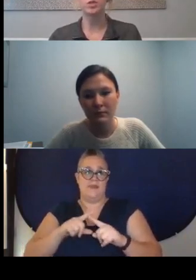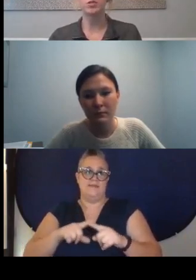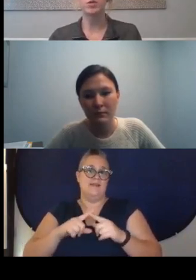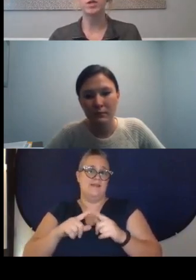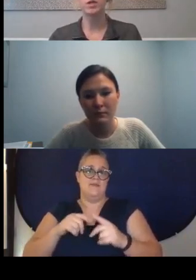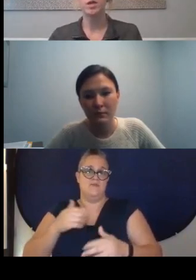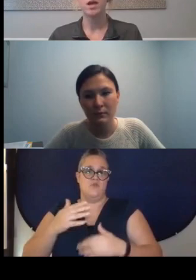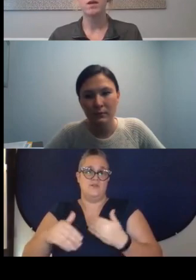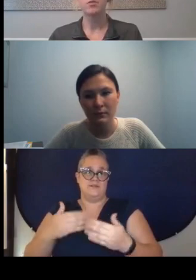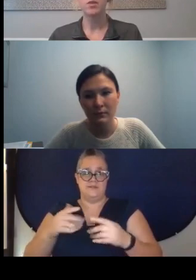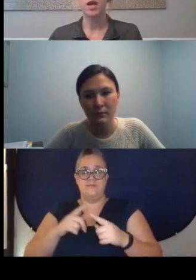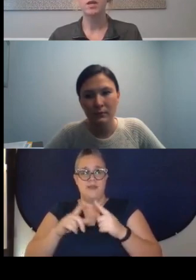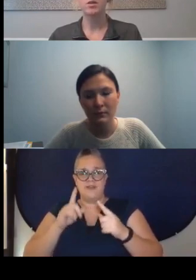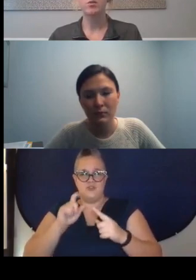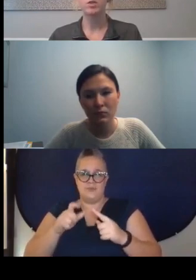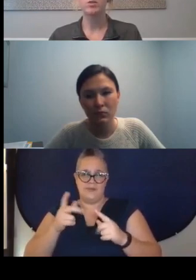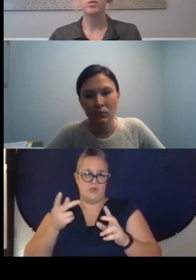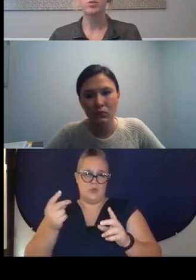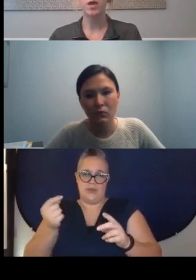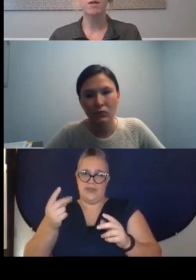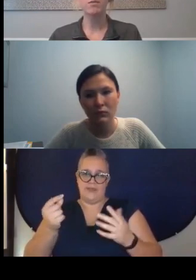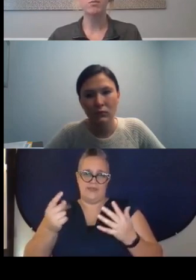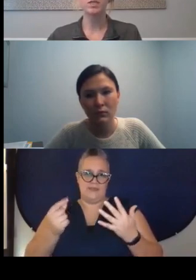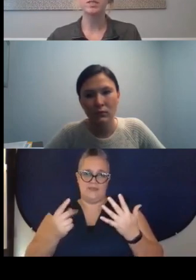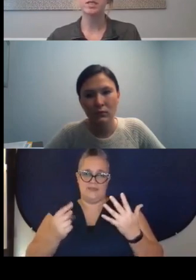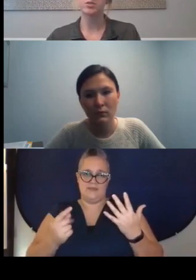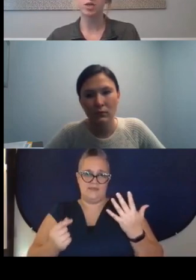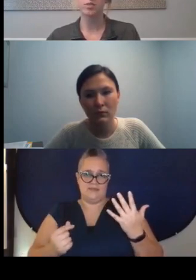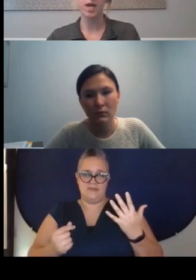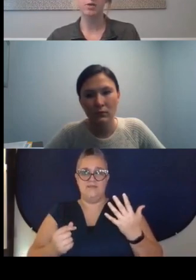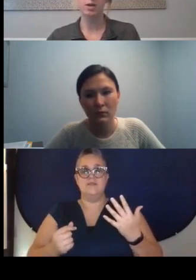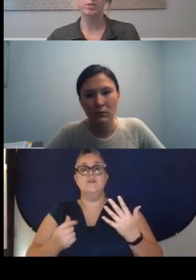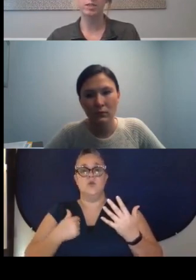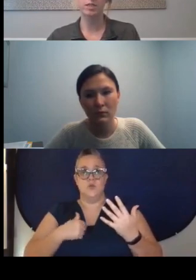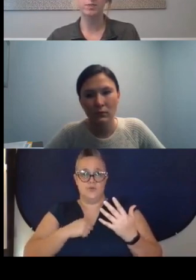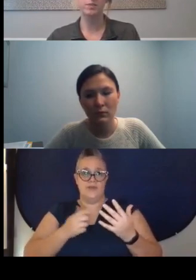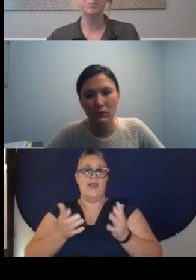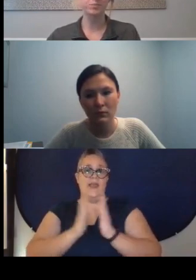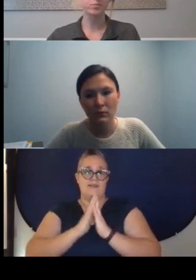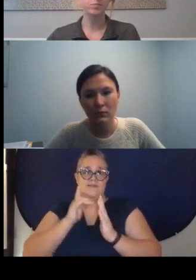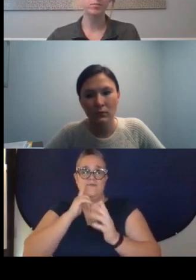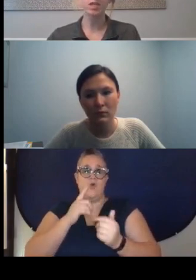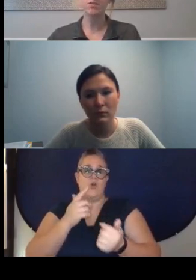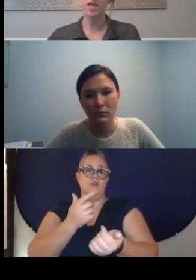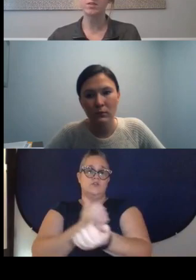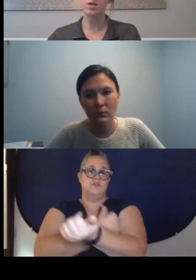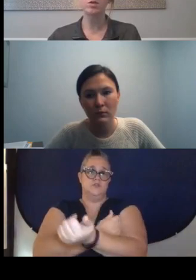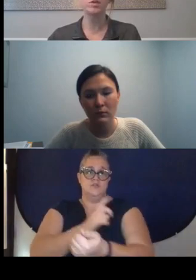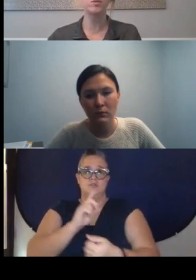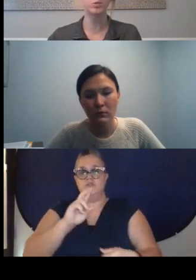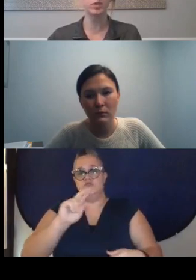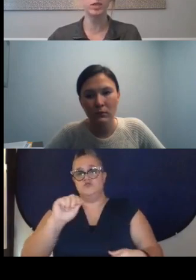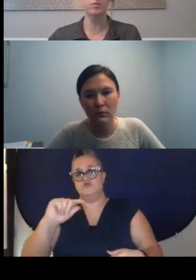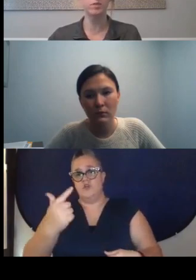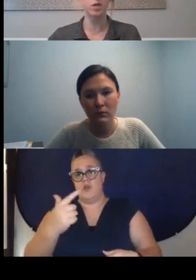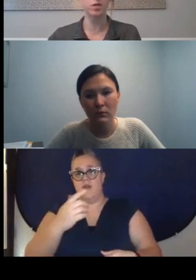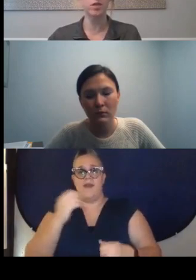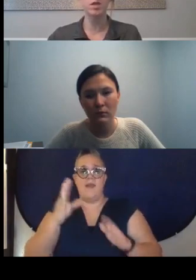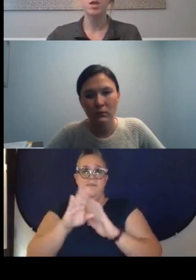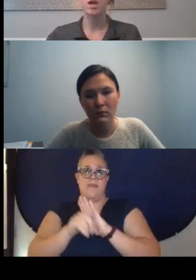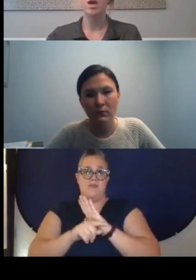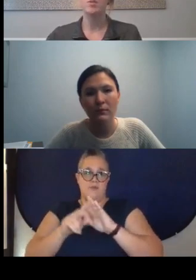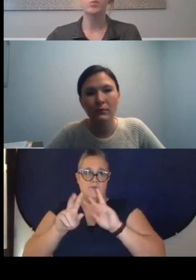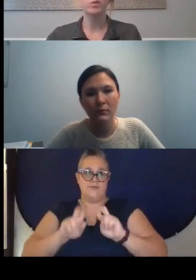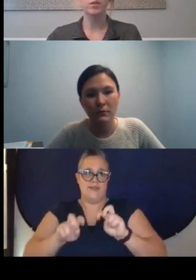should be pretty quick. After that, we do have everybody take a drug and background assessment. If that is all good, then we would get you